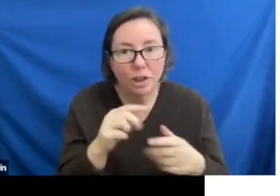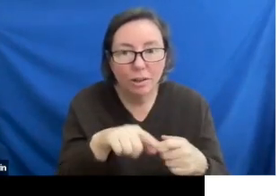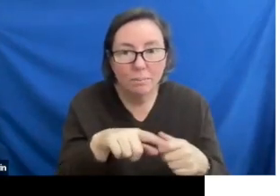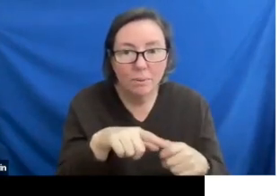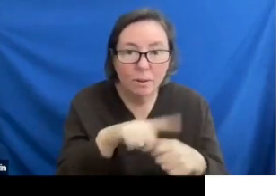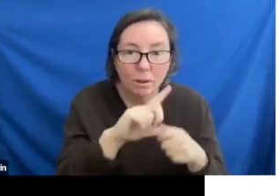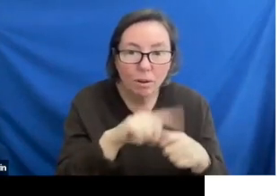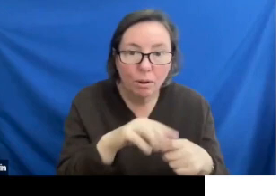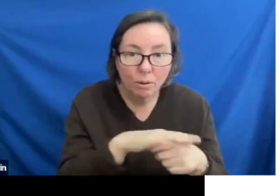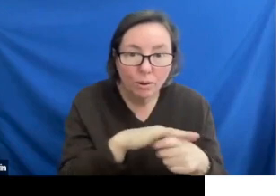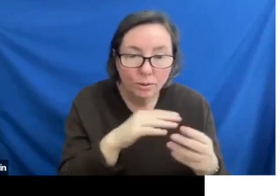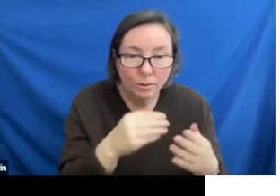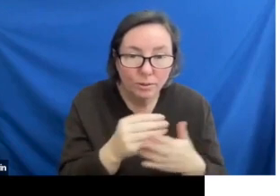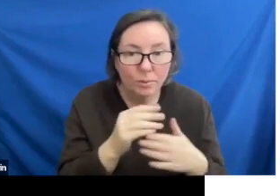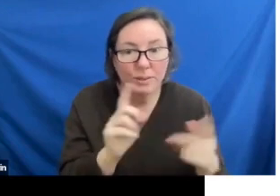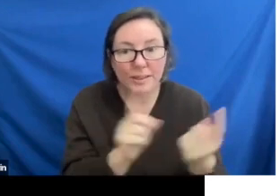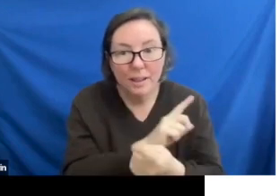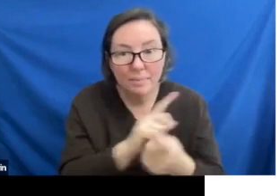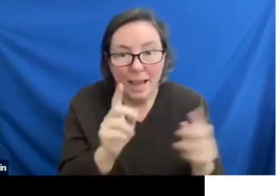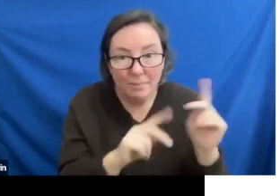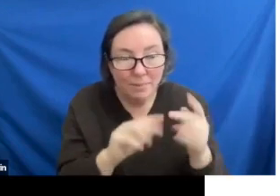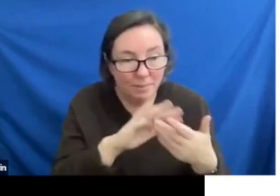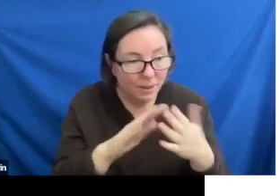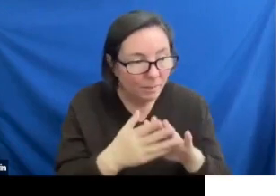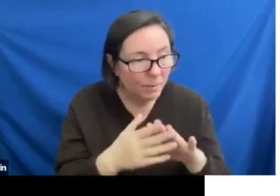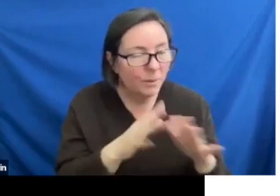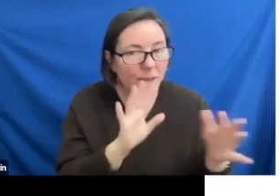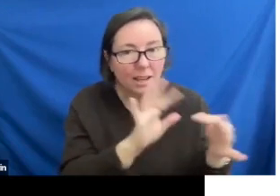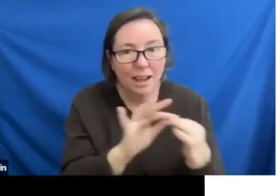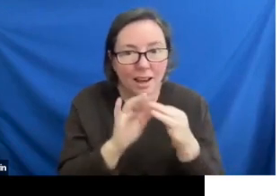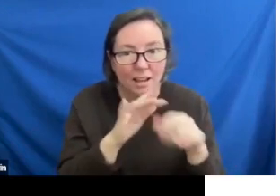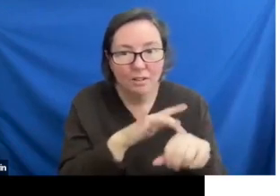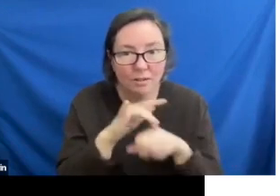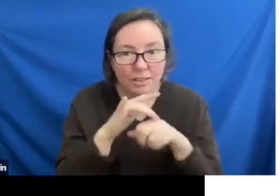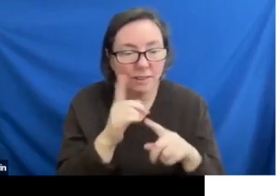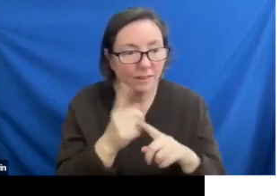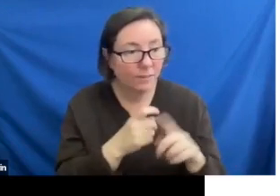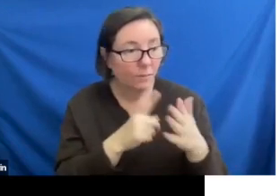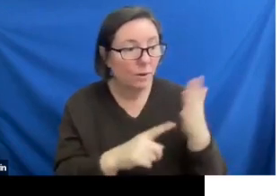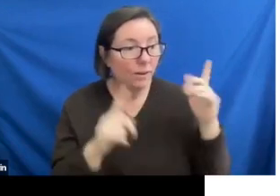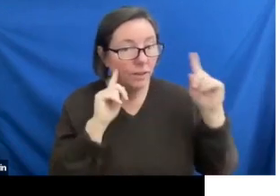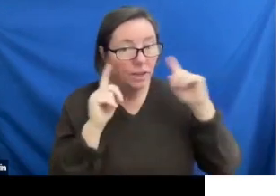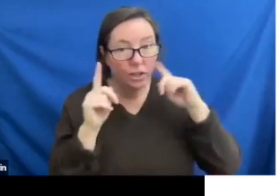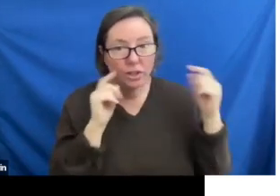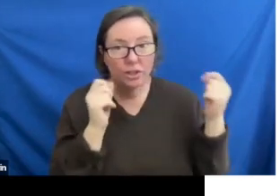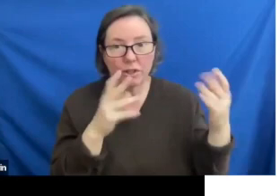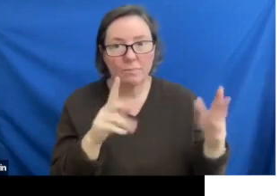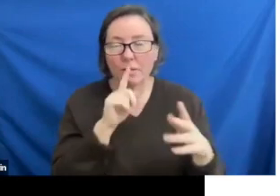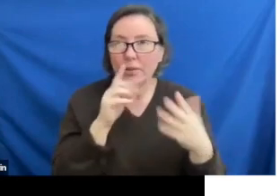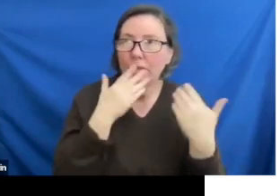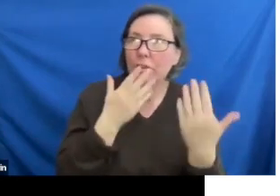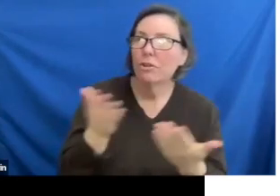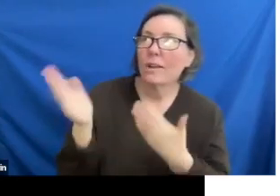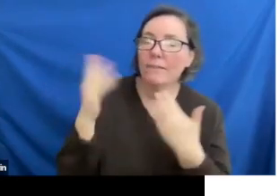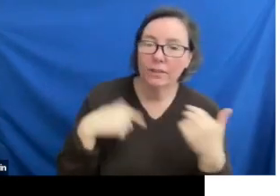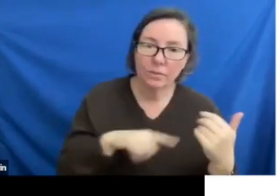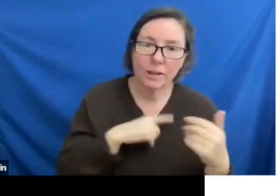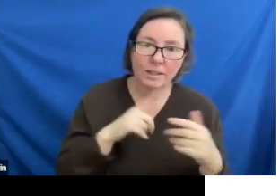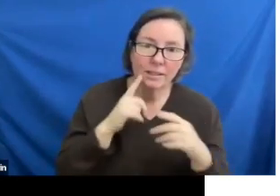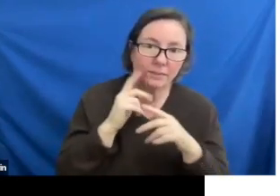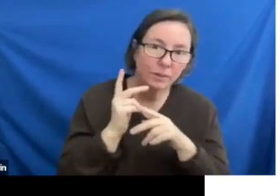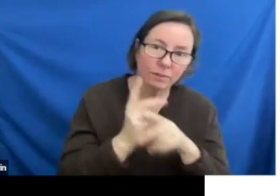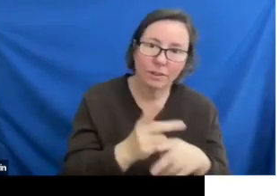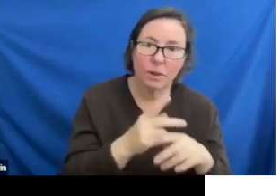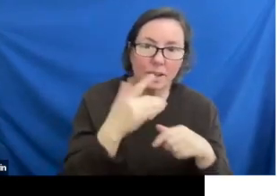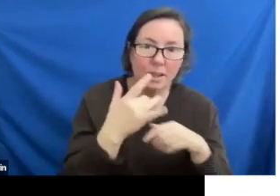to resources, they've met a lot of people in the community. And from the feedback that I've gotten from a lot of them, they're really, really grateful. So I just want to say thank you to them as